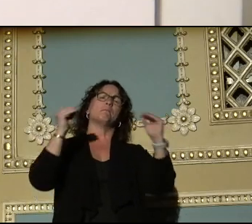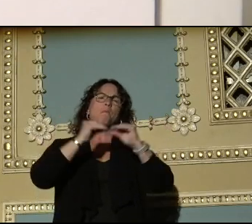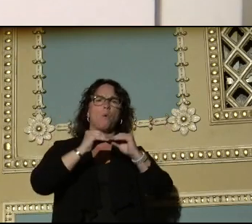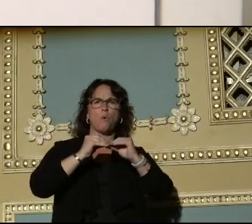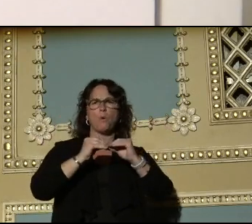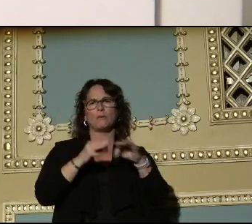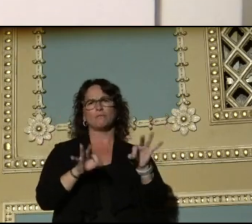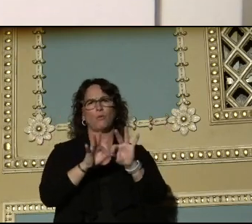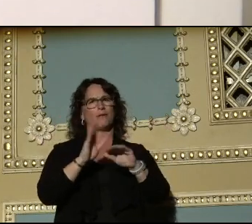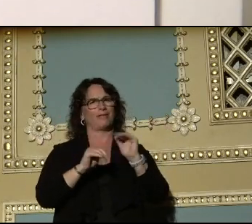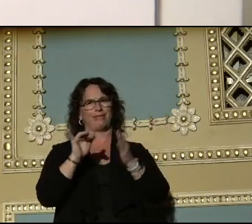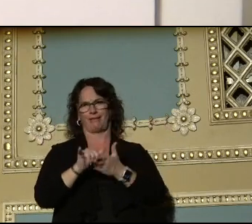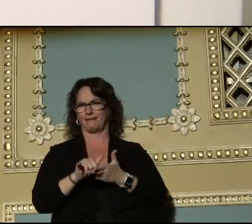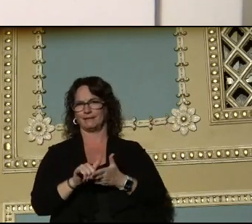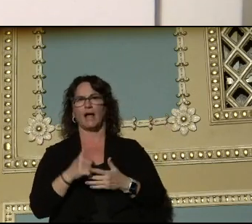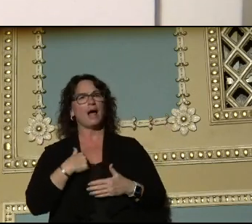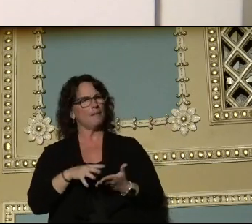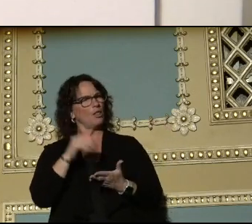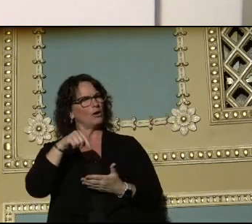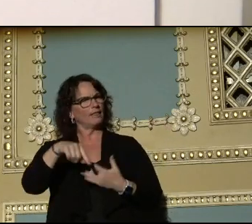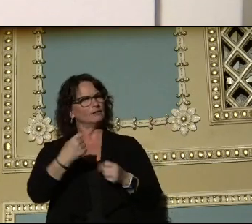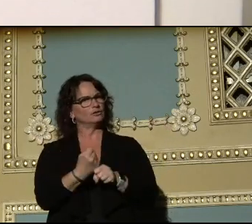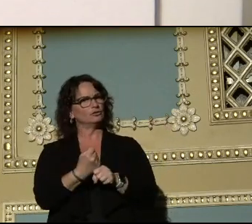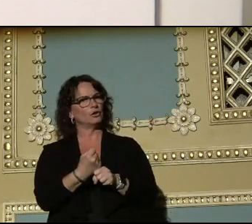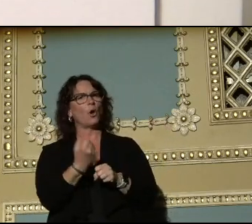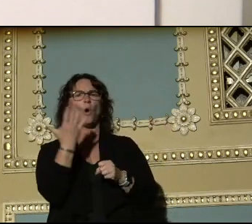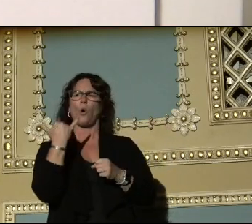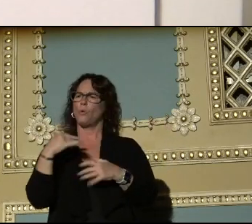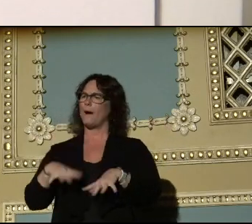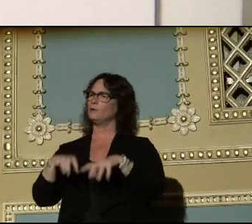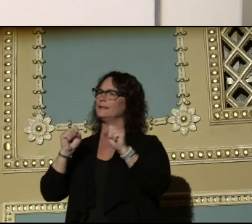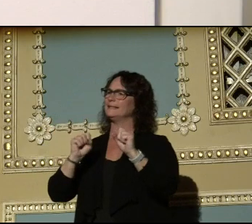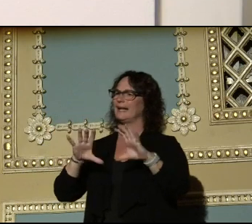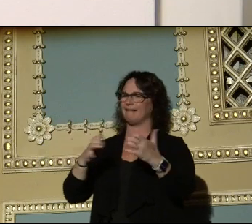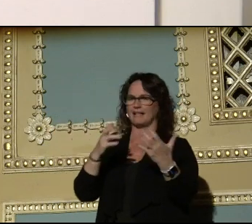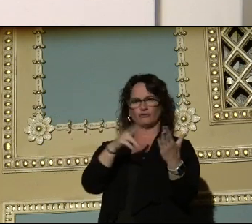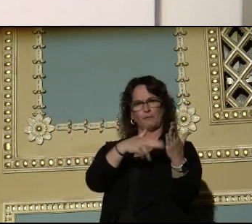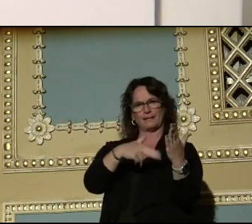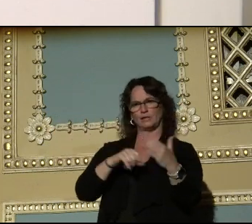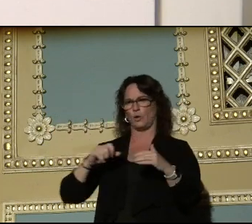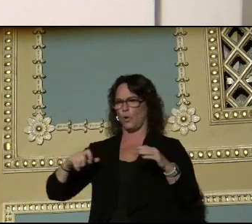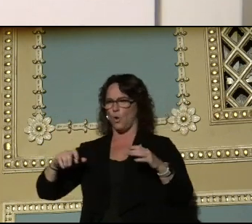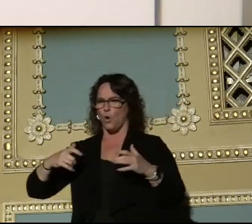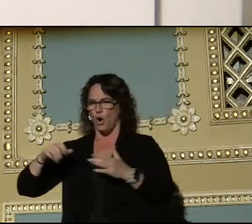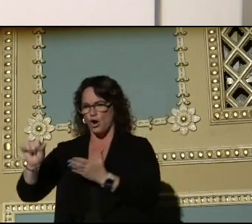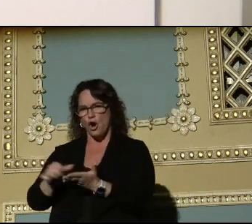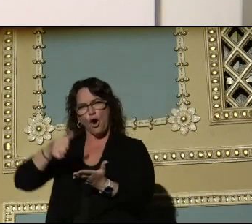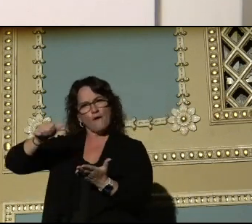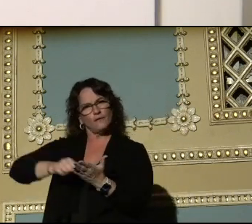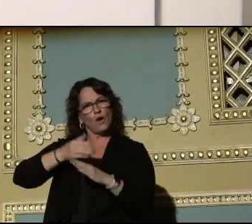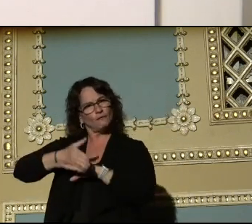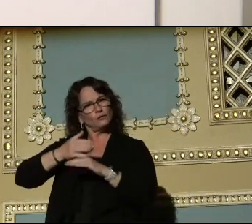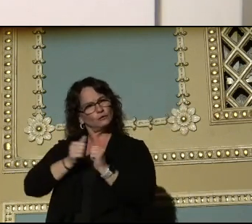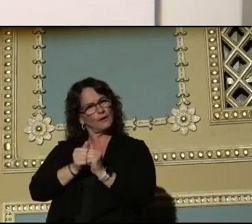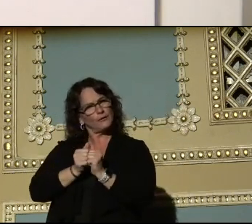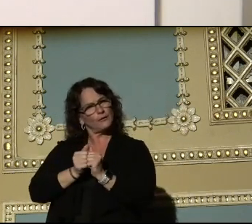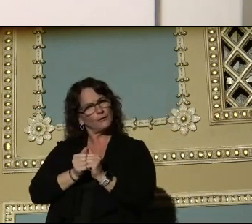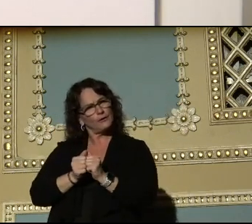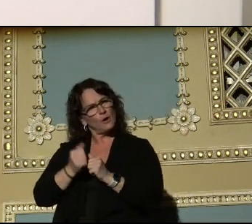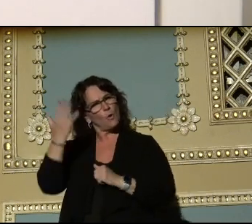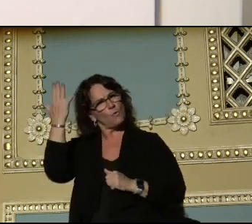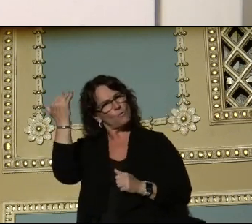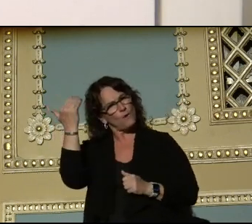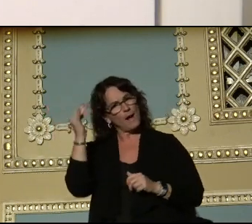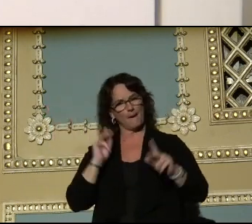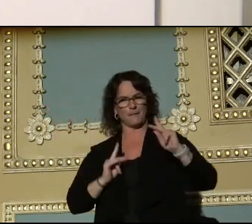year. Why do we take painting classes or turn wood together? There's a sense of accomplishment that children and adults get from doing art